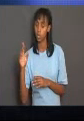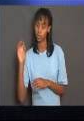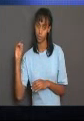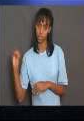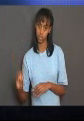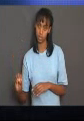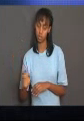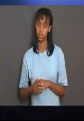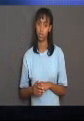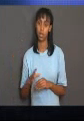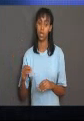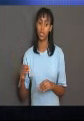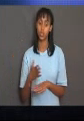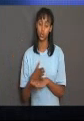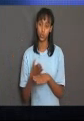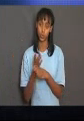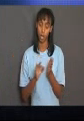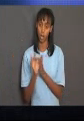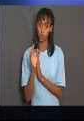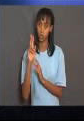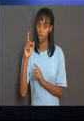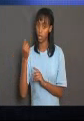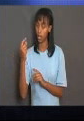21.1%, and wood accounts for